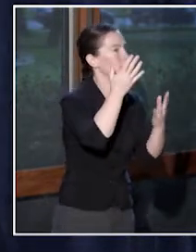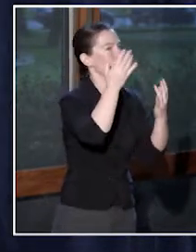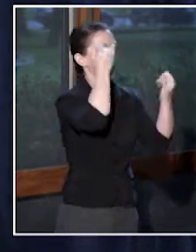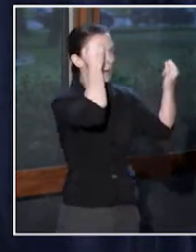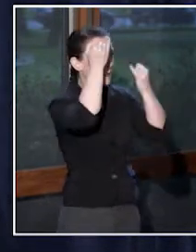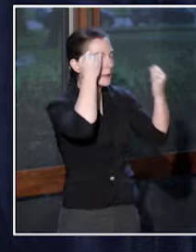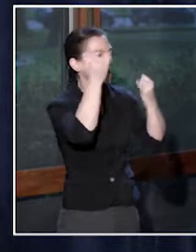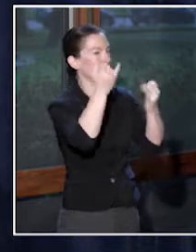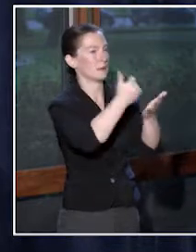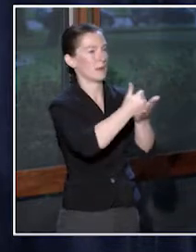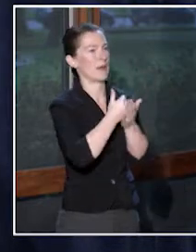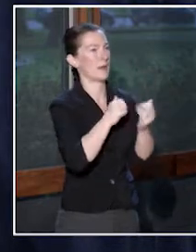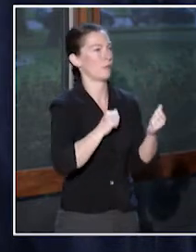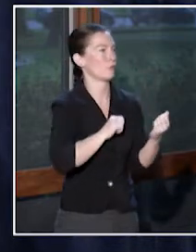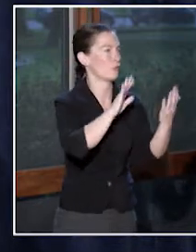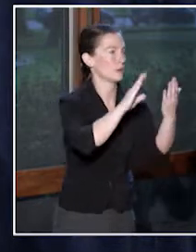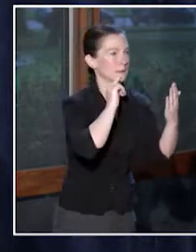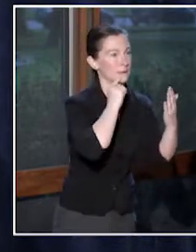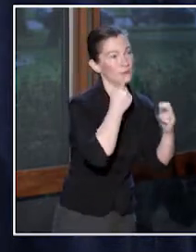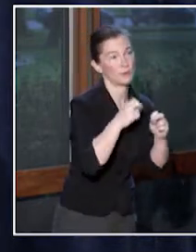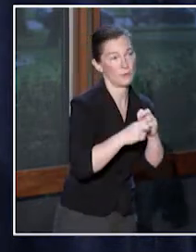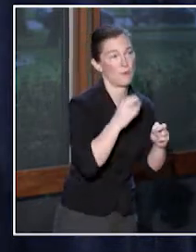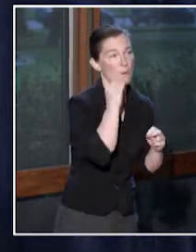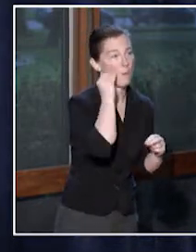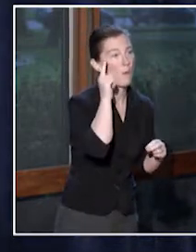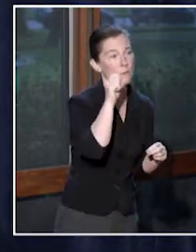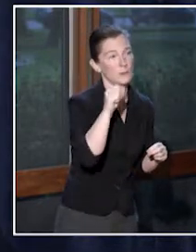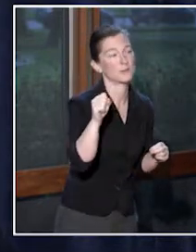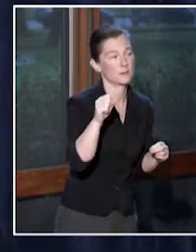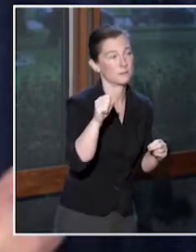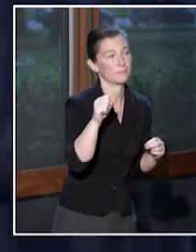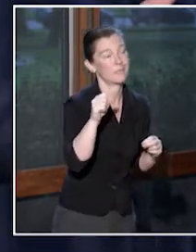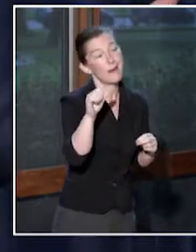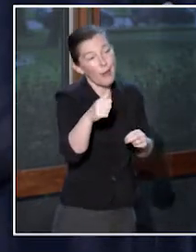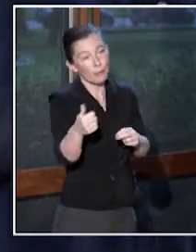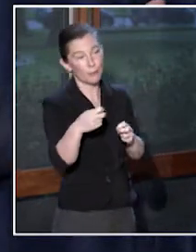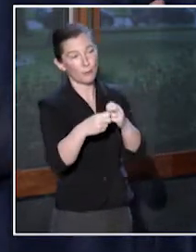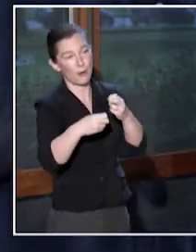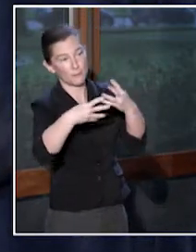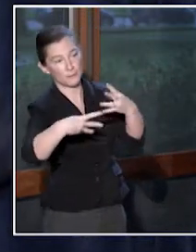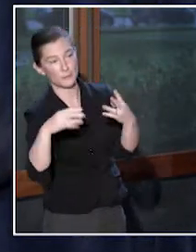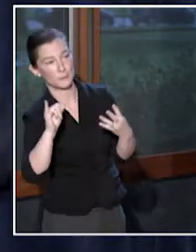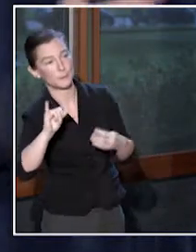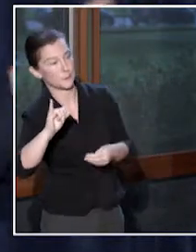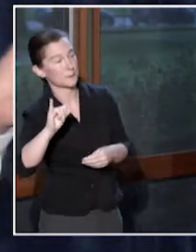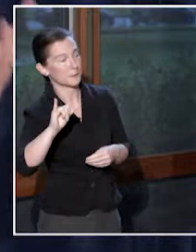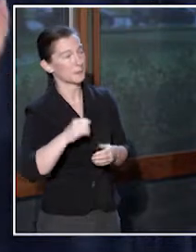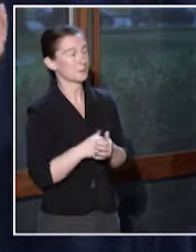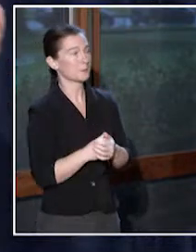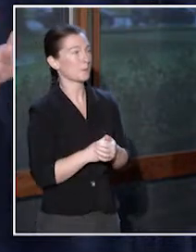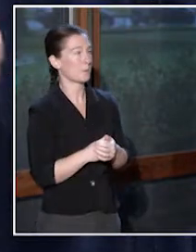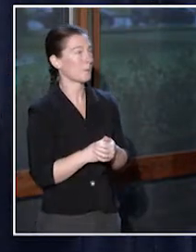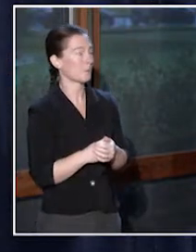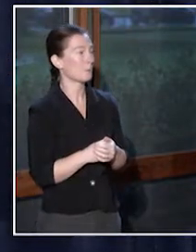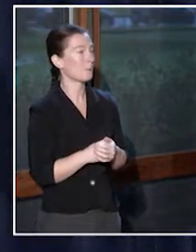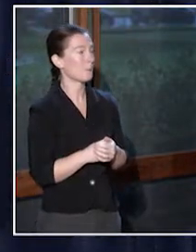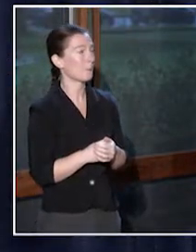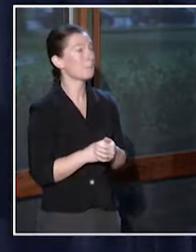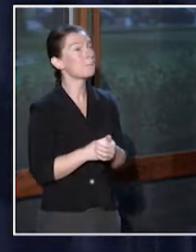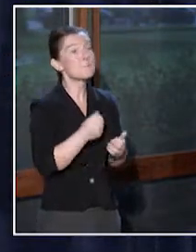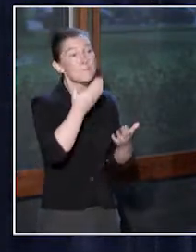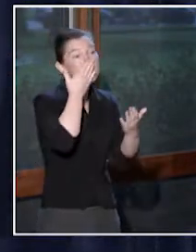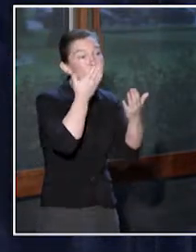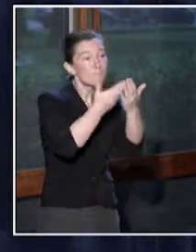serious problem, amongst others. And you know what? Good news. The community is responding.